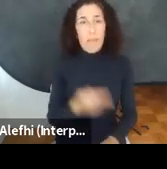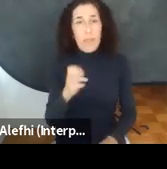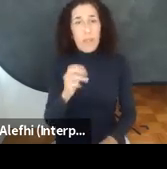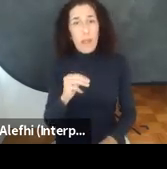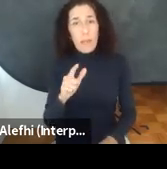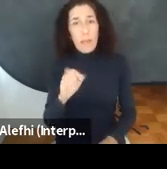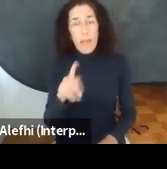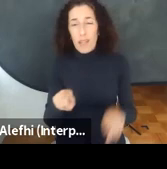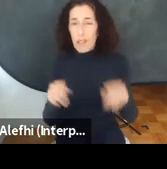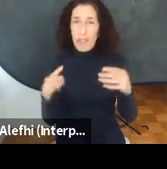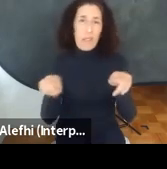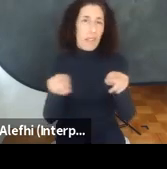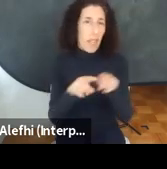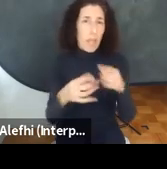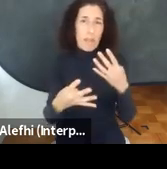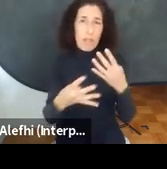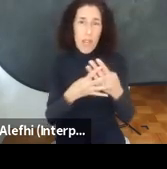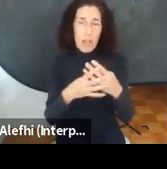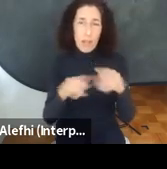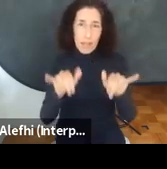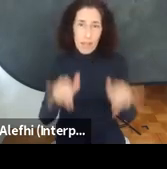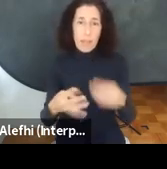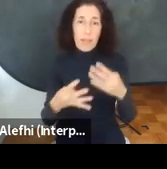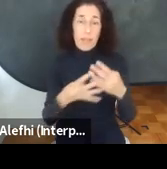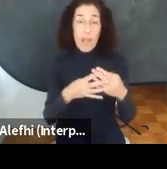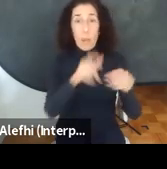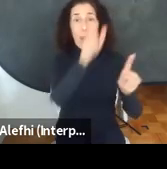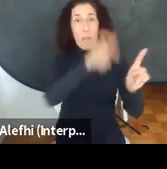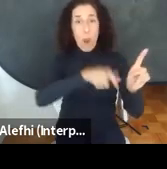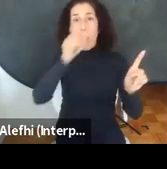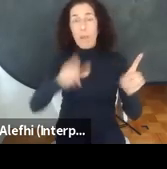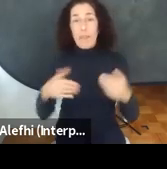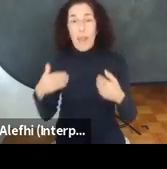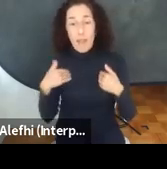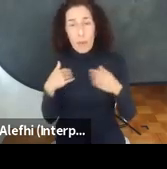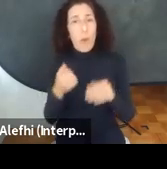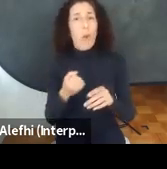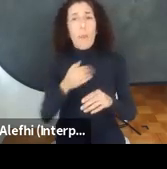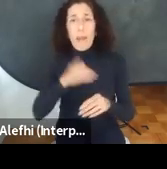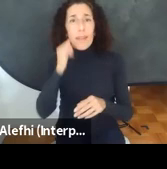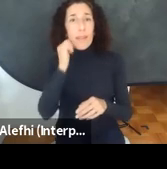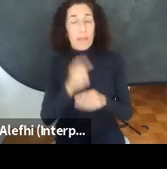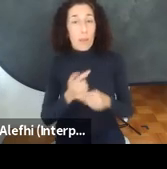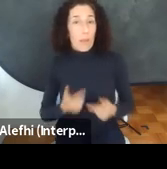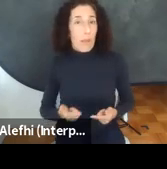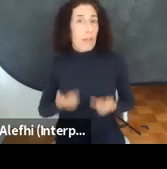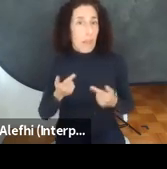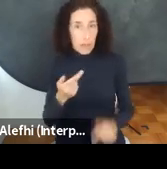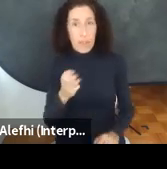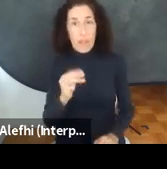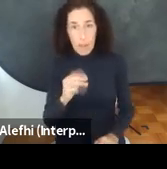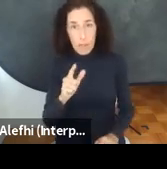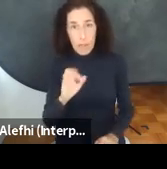just like jail. It's just like they have bars. My sister lived in Hemlock, and I had an older sister